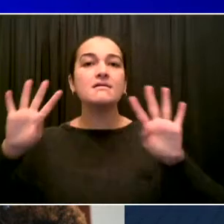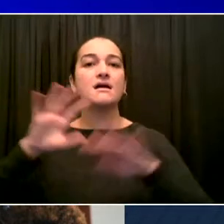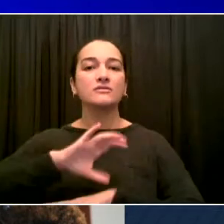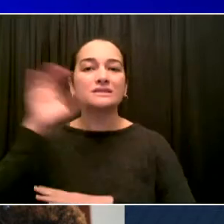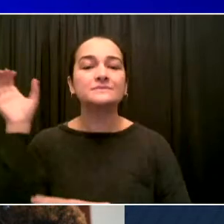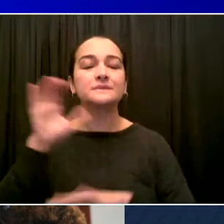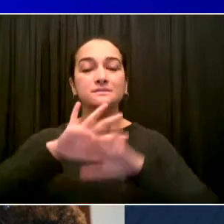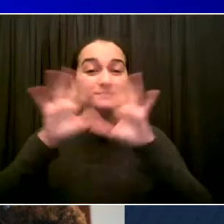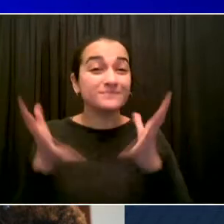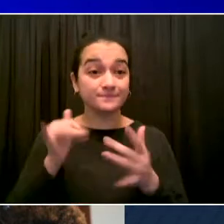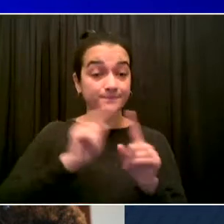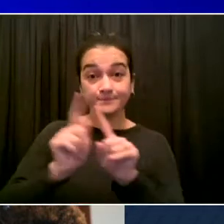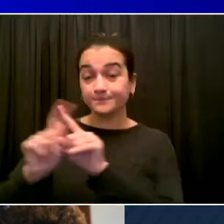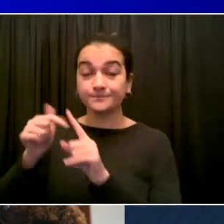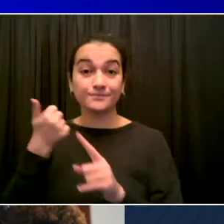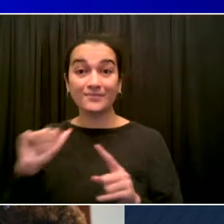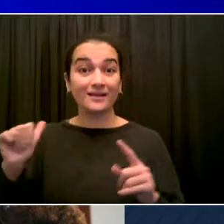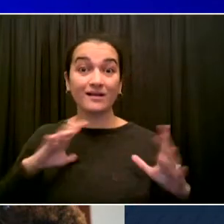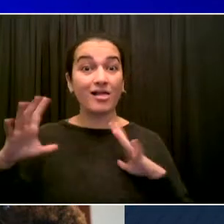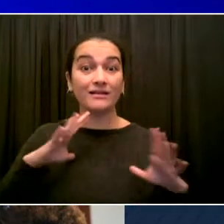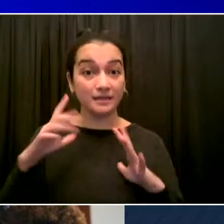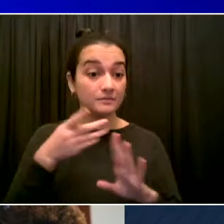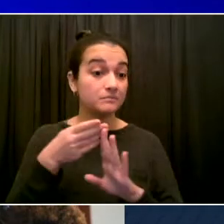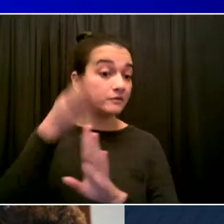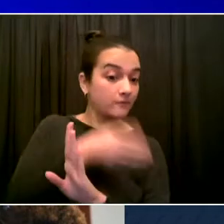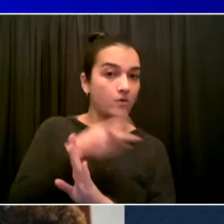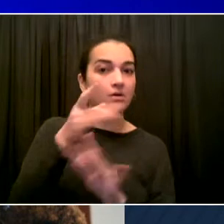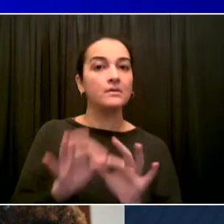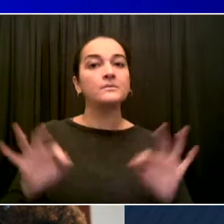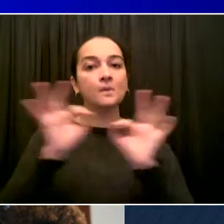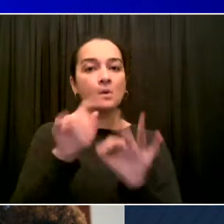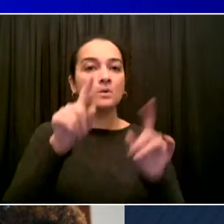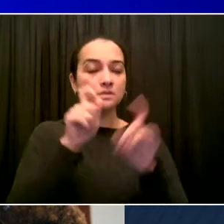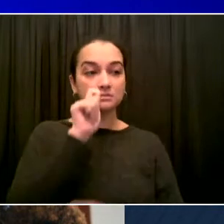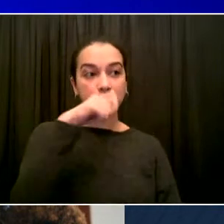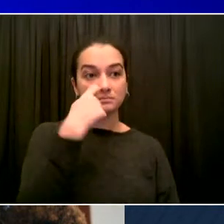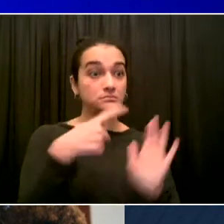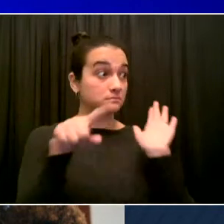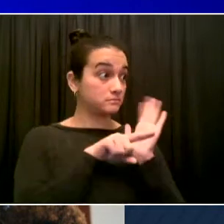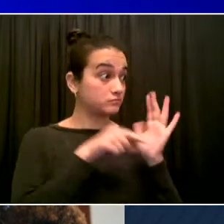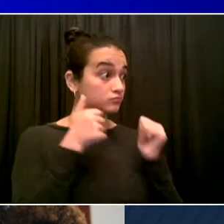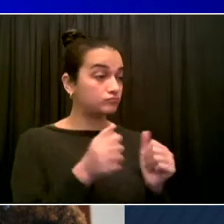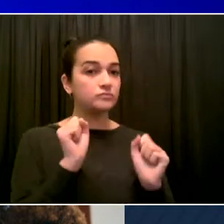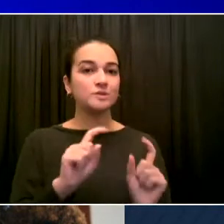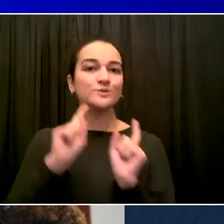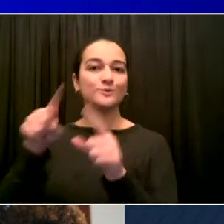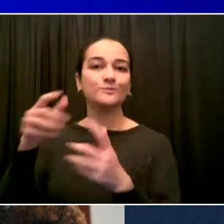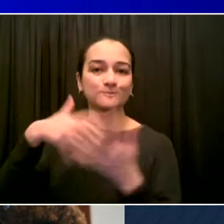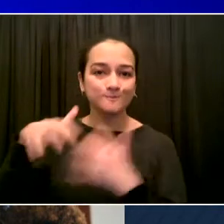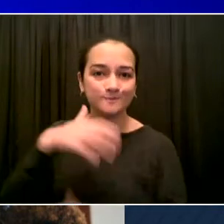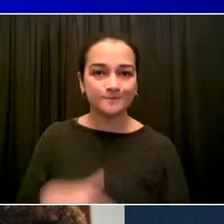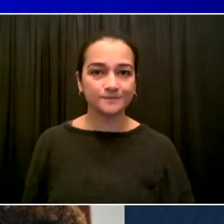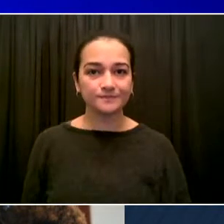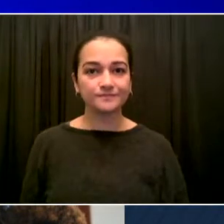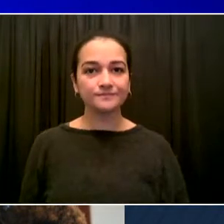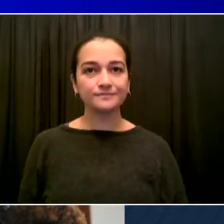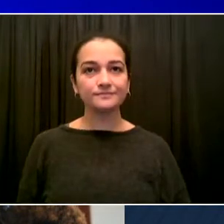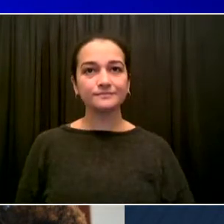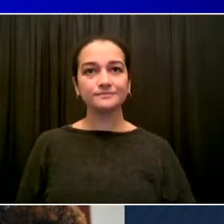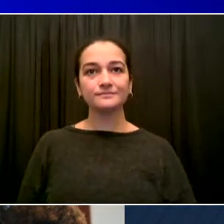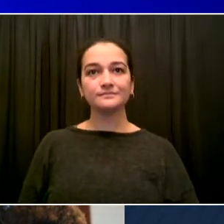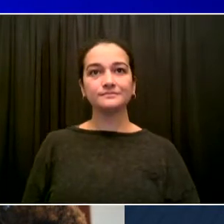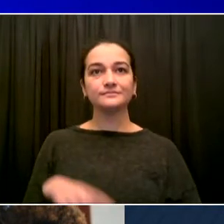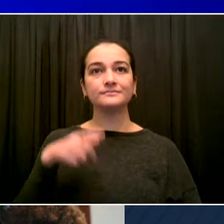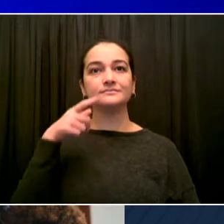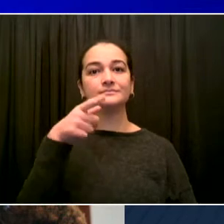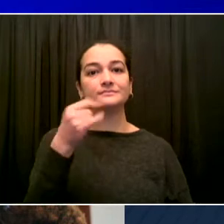one thing, but also getting a test and knowing you're negative for COVID before you travel is such a smart thing to do. It's smart for